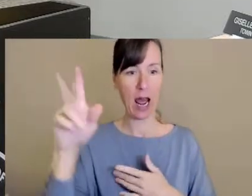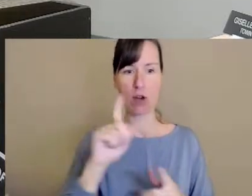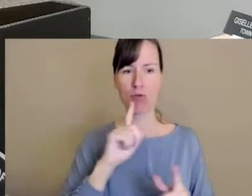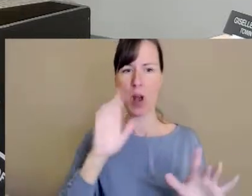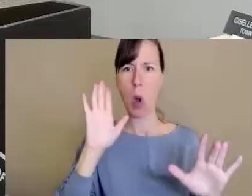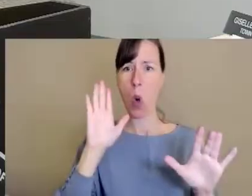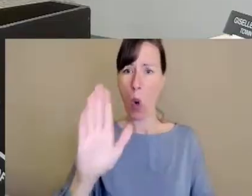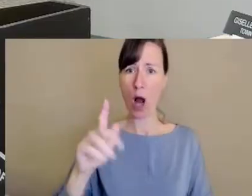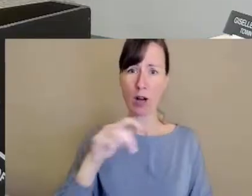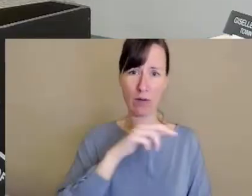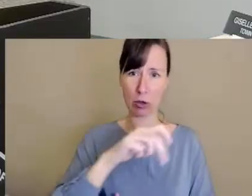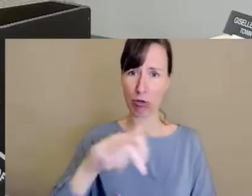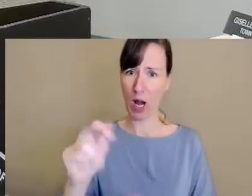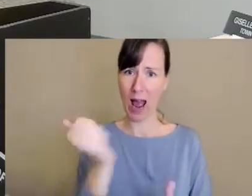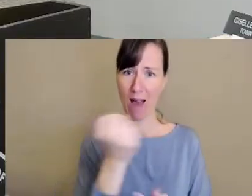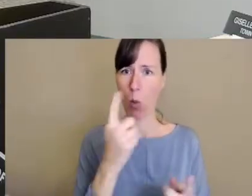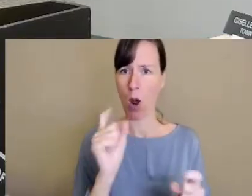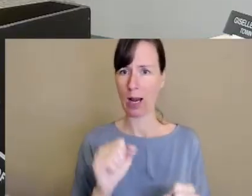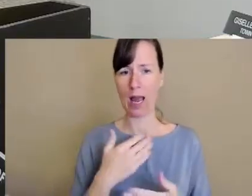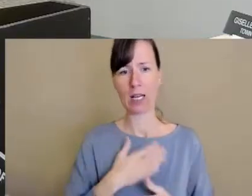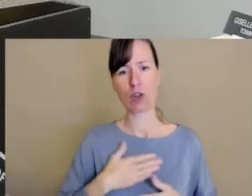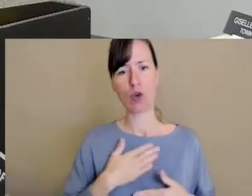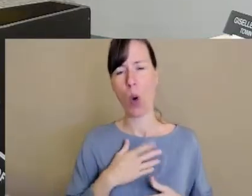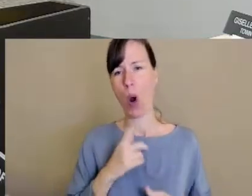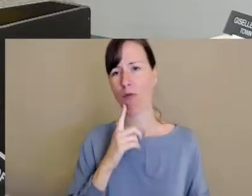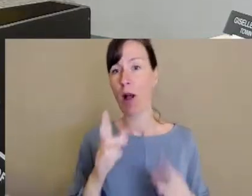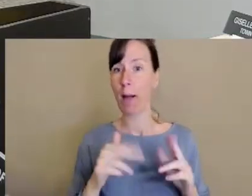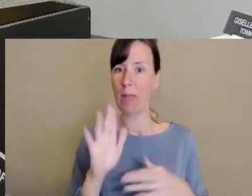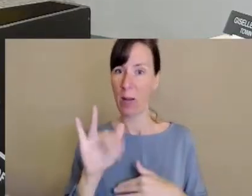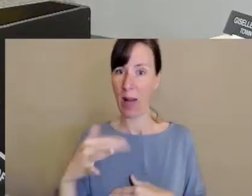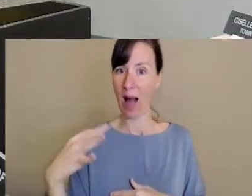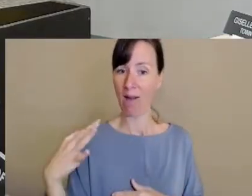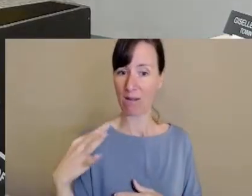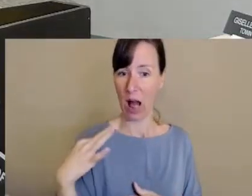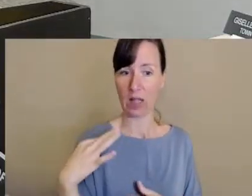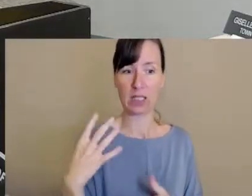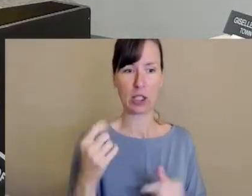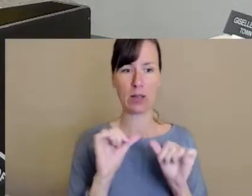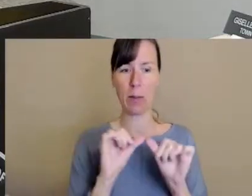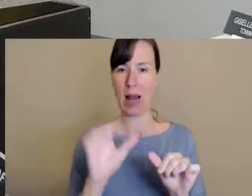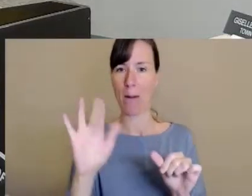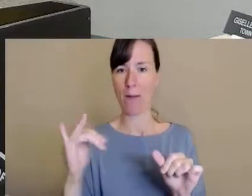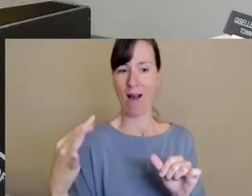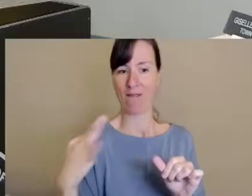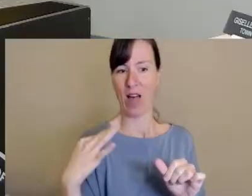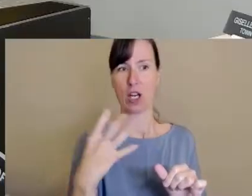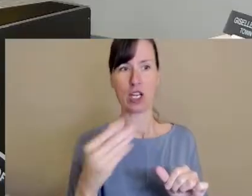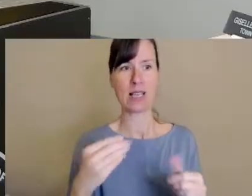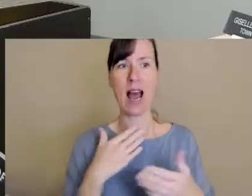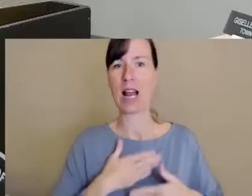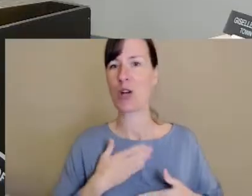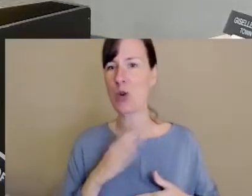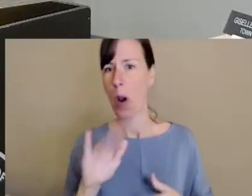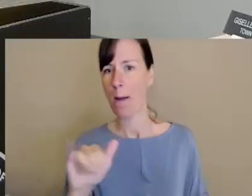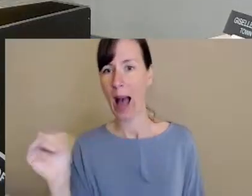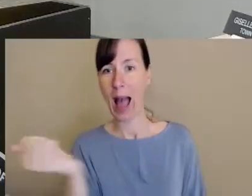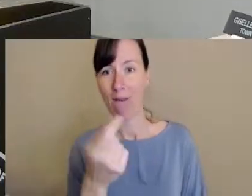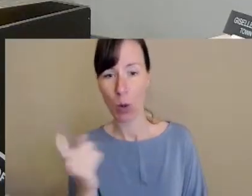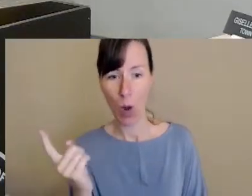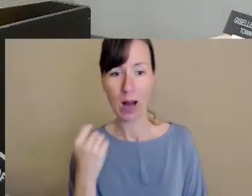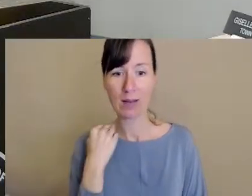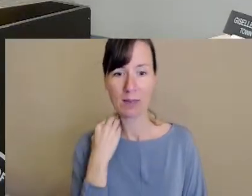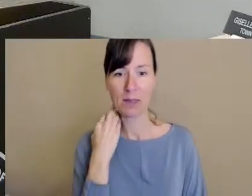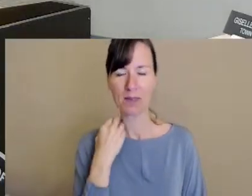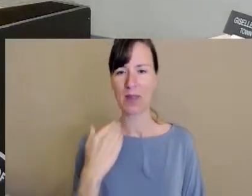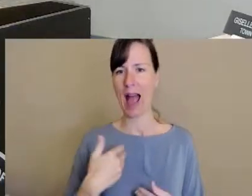by volunteers, it's enjoyed by everyone. And I have a whole nother spiel here that I'm not going to read at the risk of